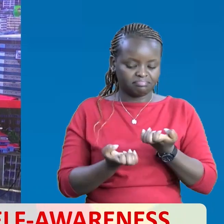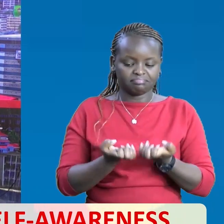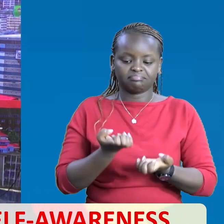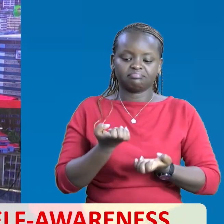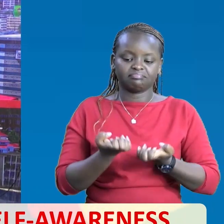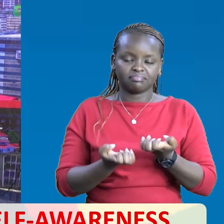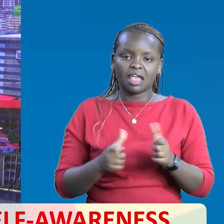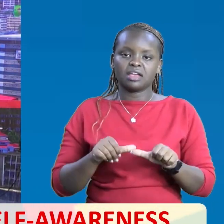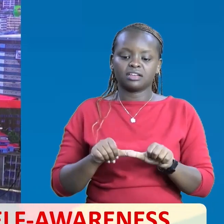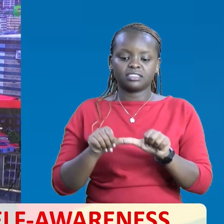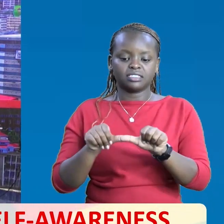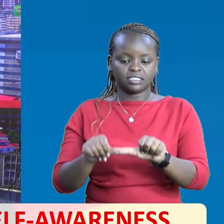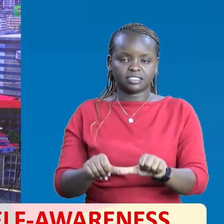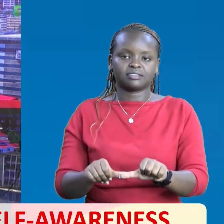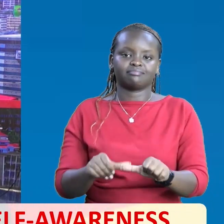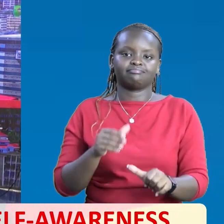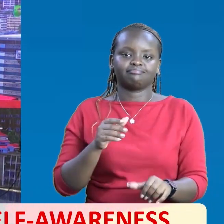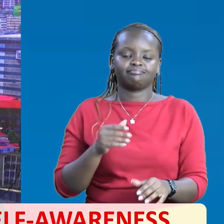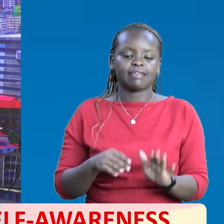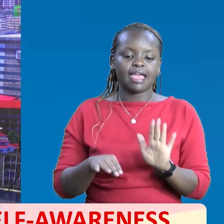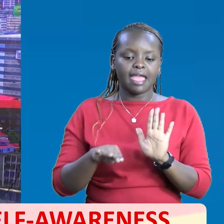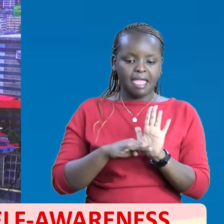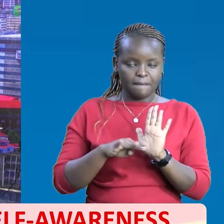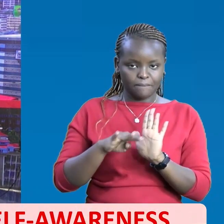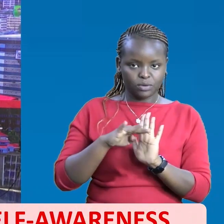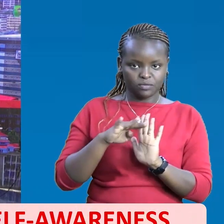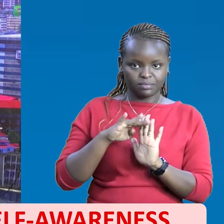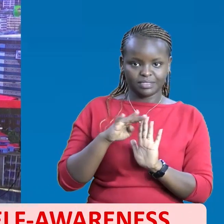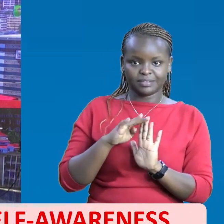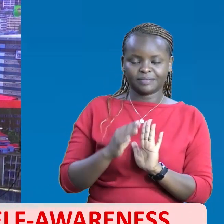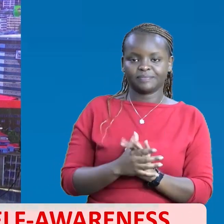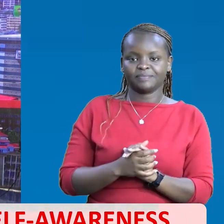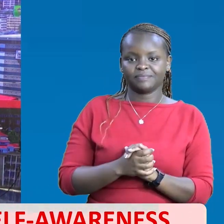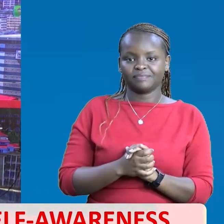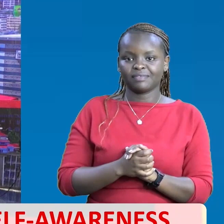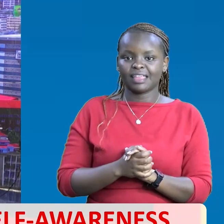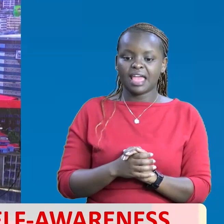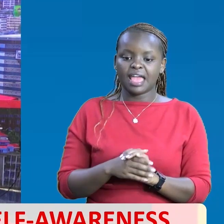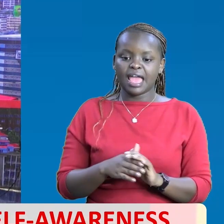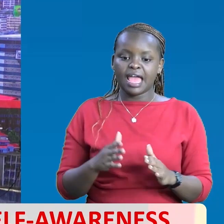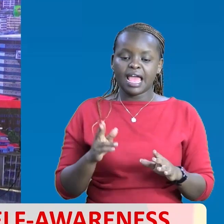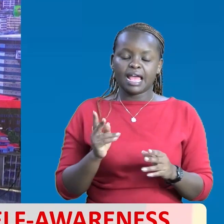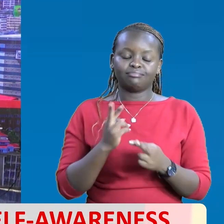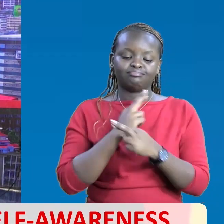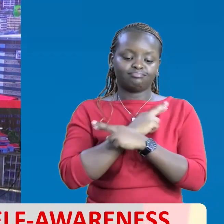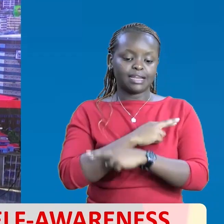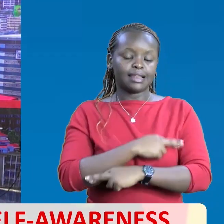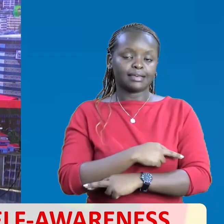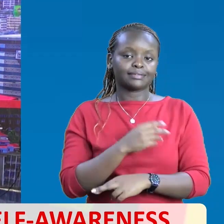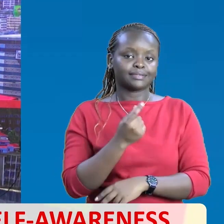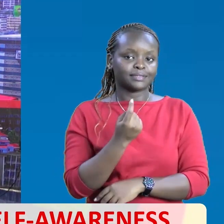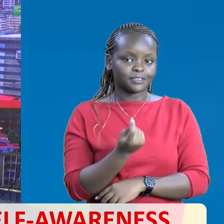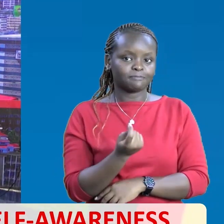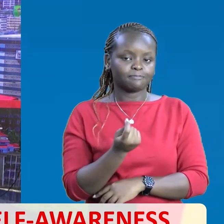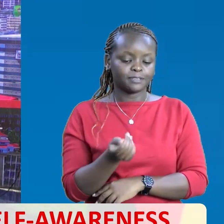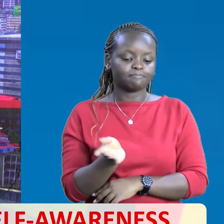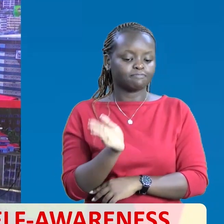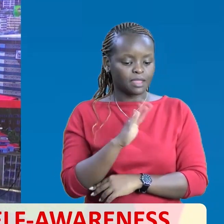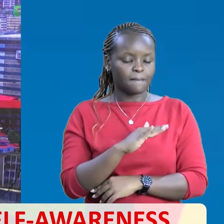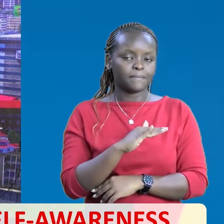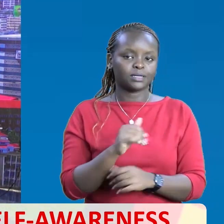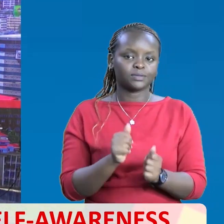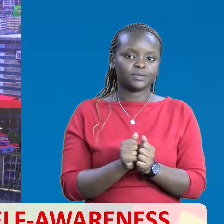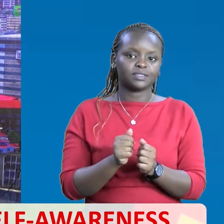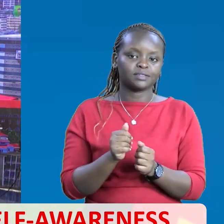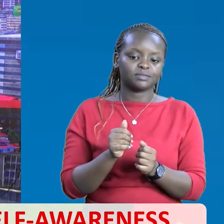your ama gani of your mwenyewe. Sindio sasa? Na tupunge hewa kidogo, alafu tukirudi pale masaa yake, tunaingia comment section siku yote na